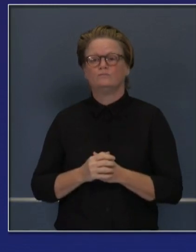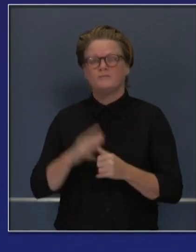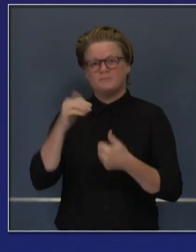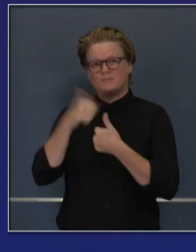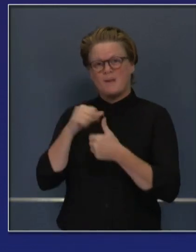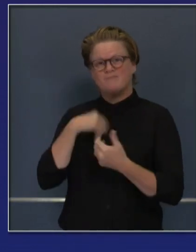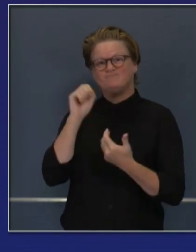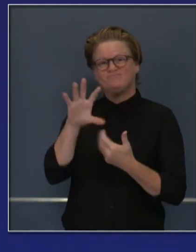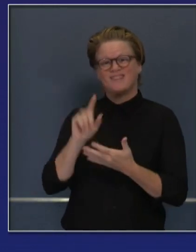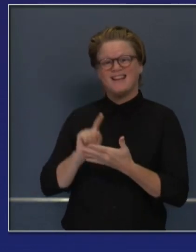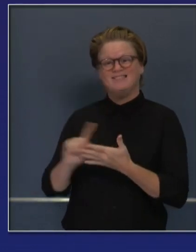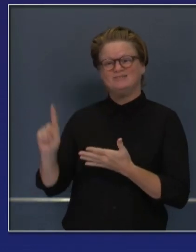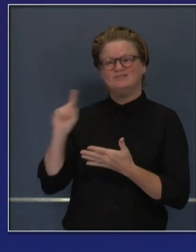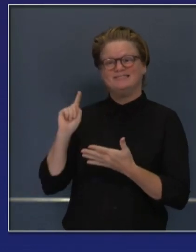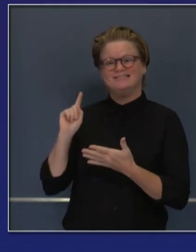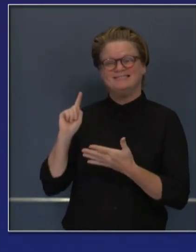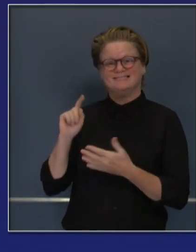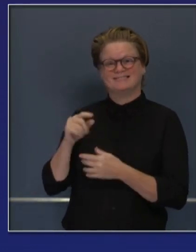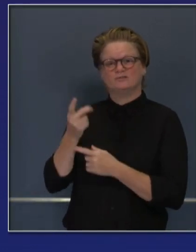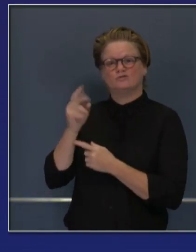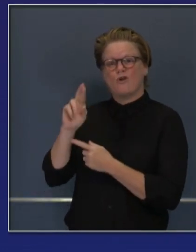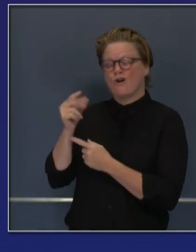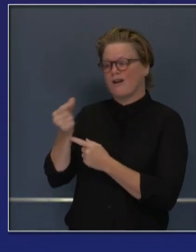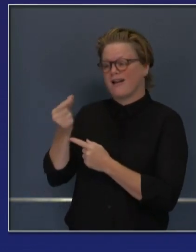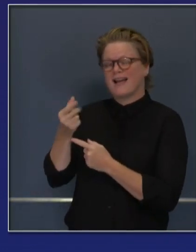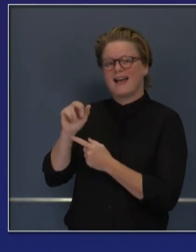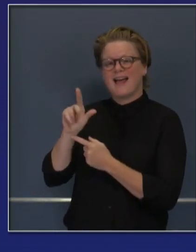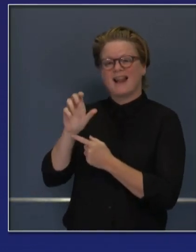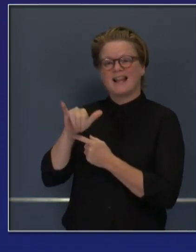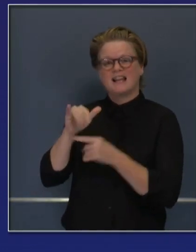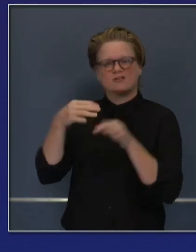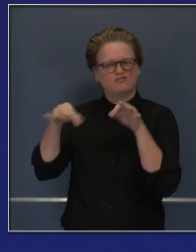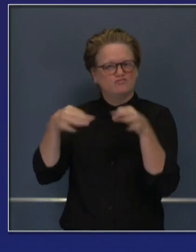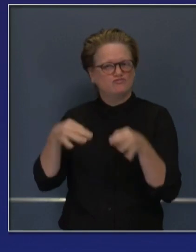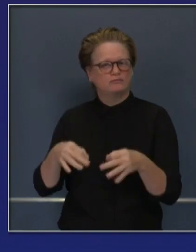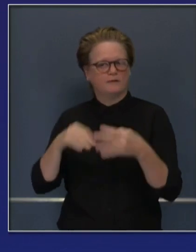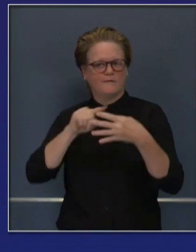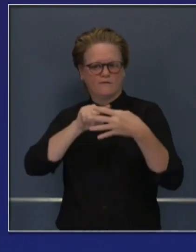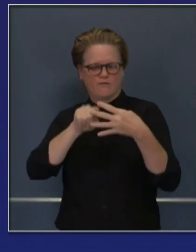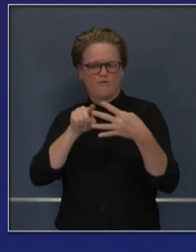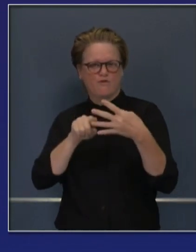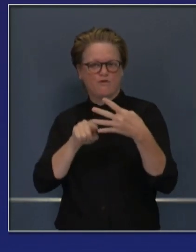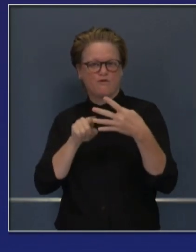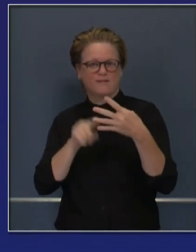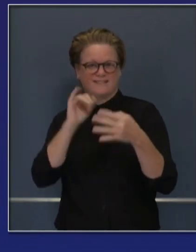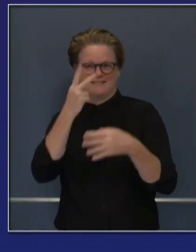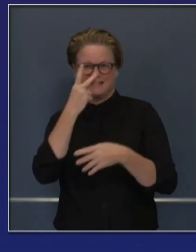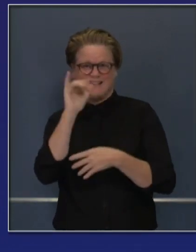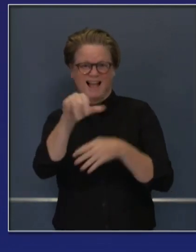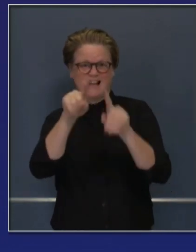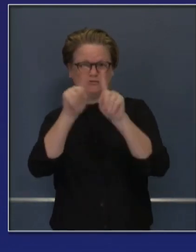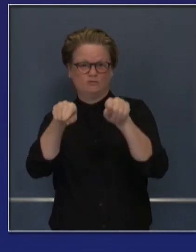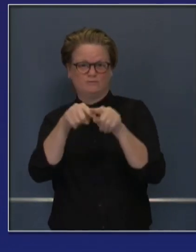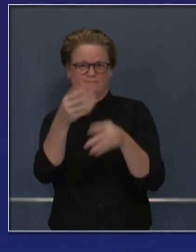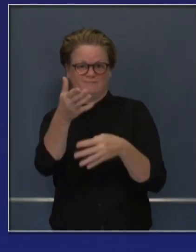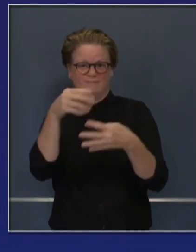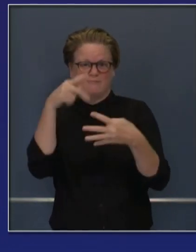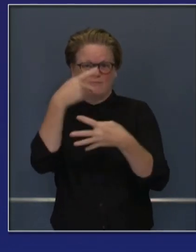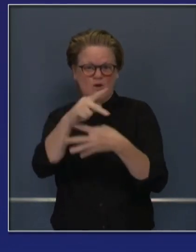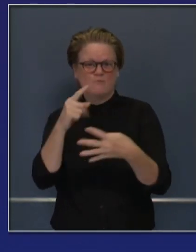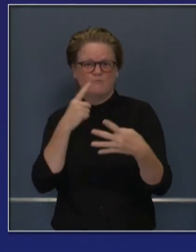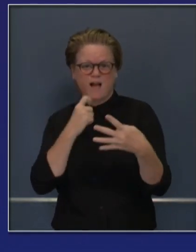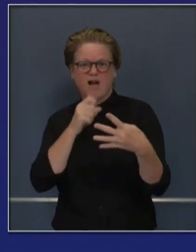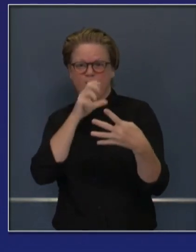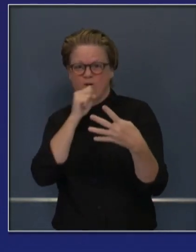saw Dr. Galley's presentation. You saw the following map. Number of counties in purple, 13,